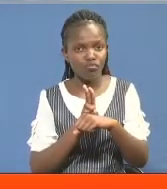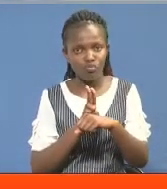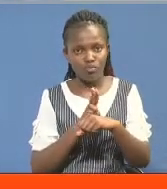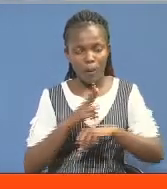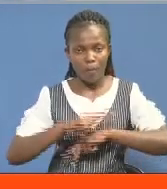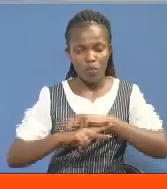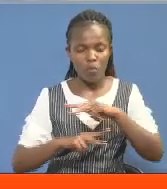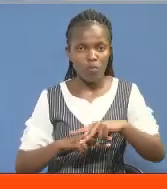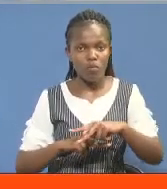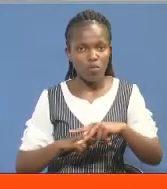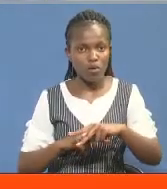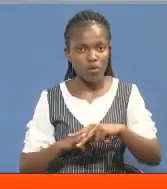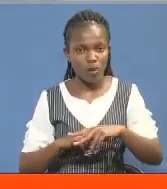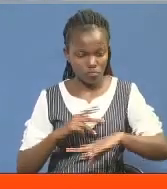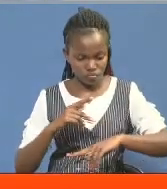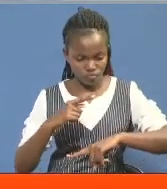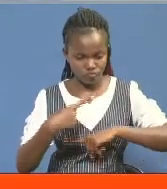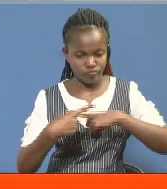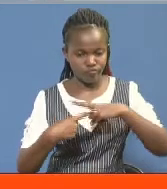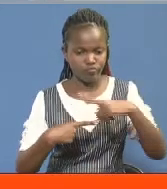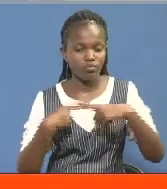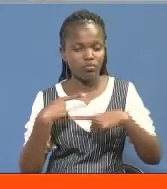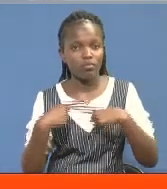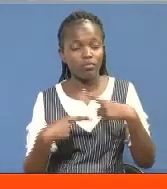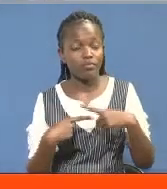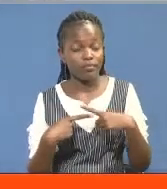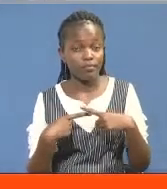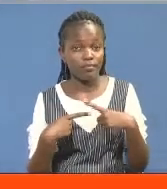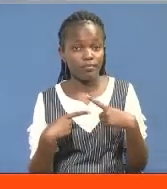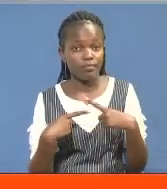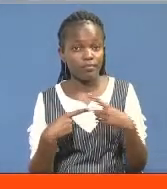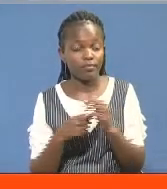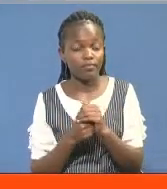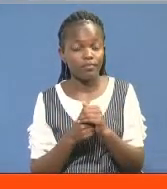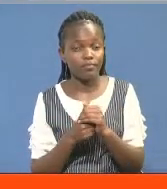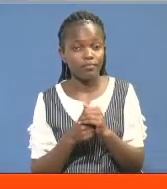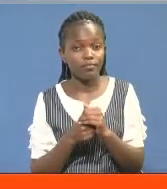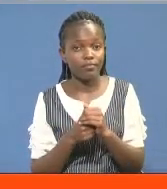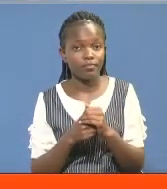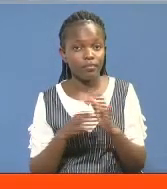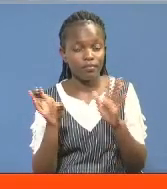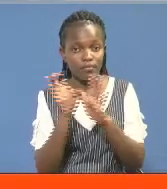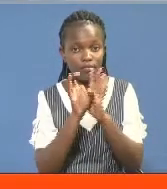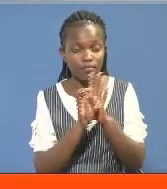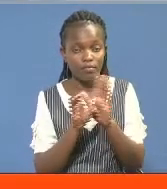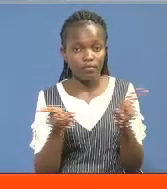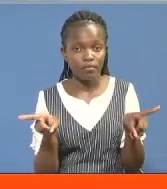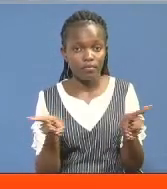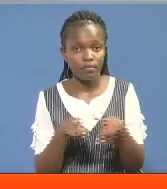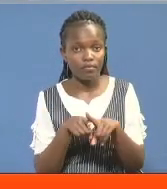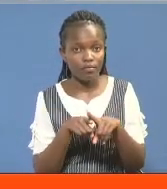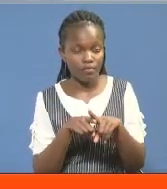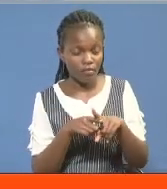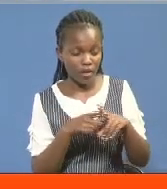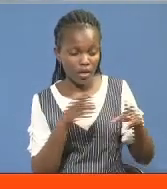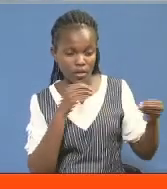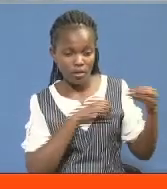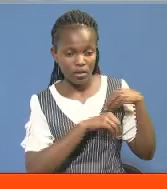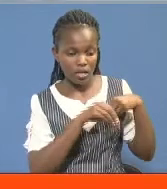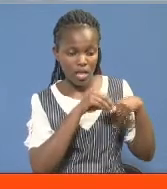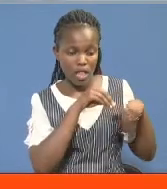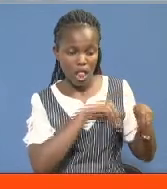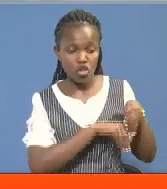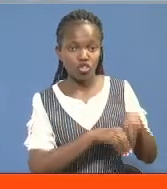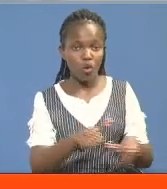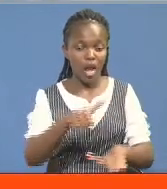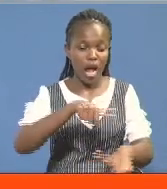process only for us to reject the document on account of one or two issues? The Constitution and the Election Act